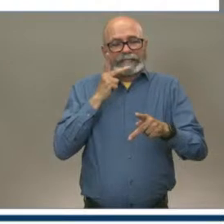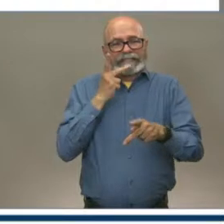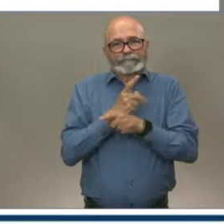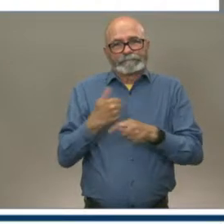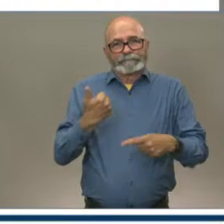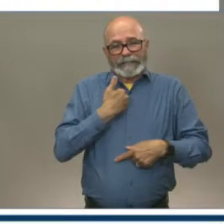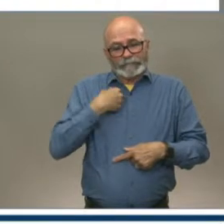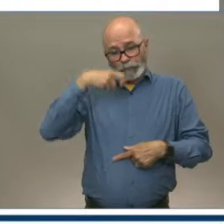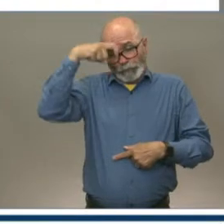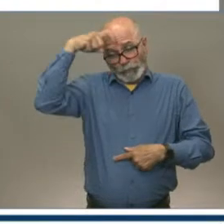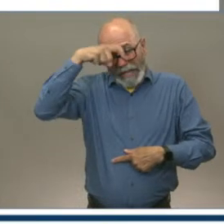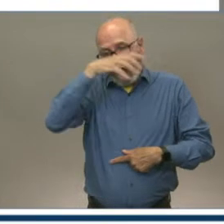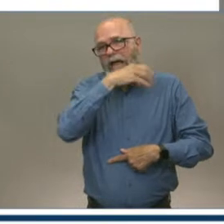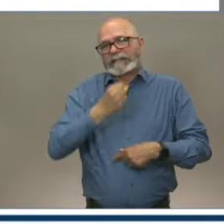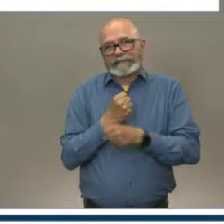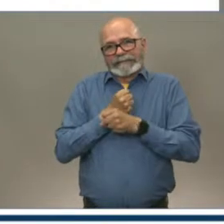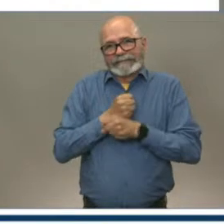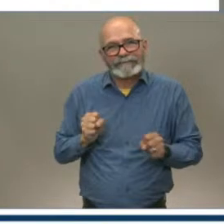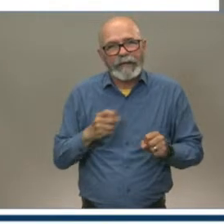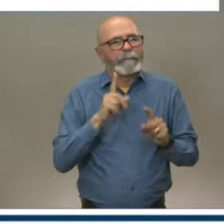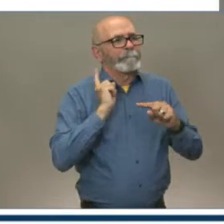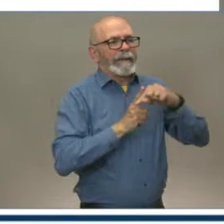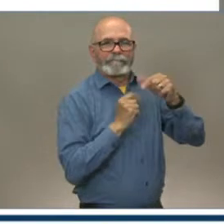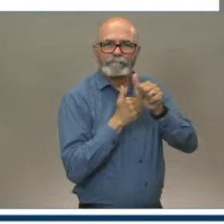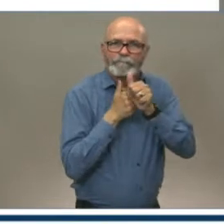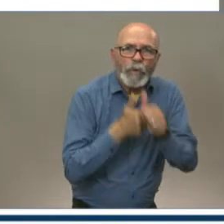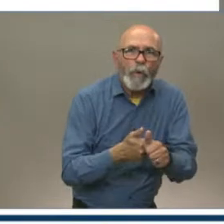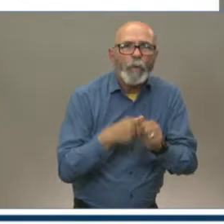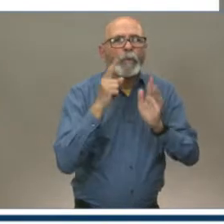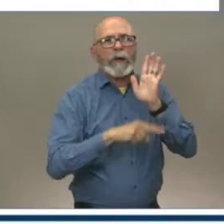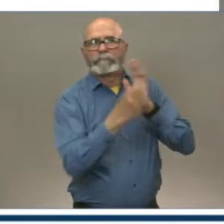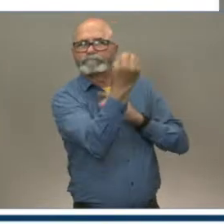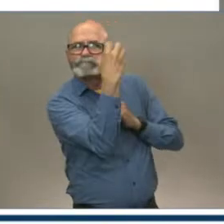how we can show we care about our communities and one another.